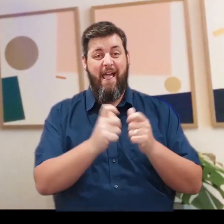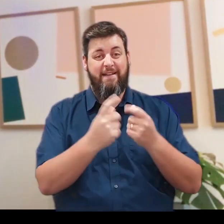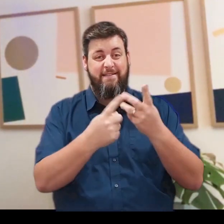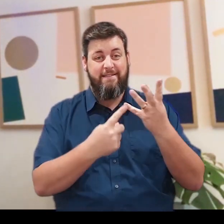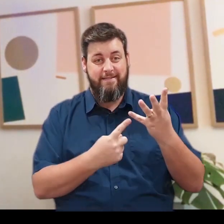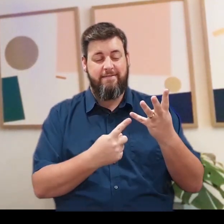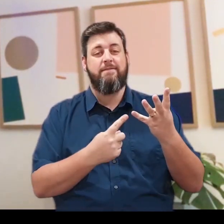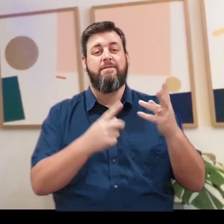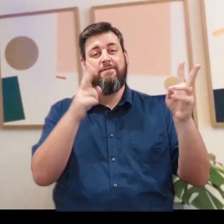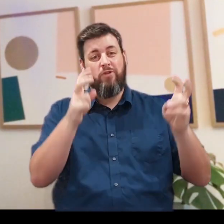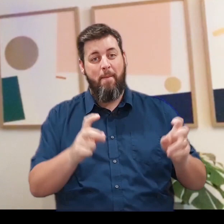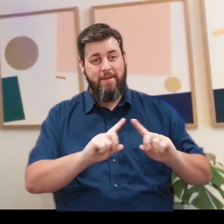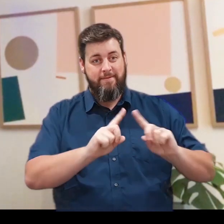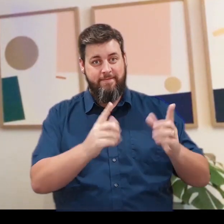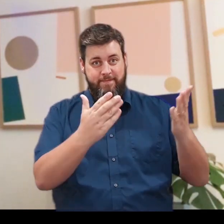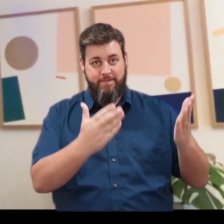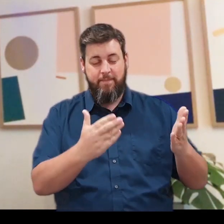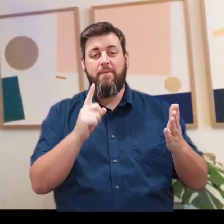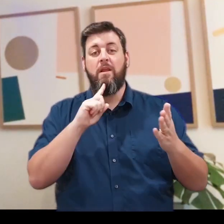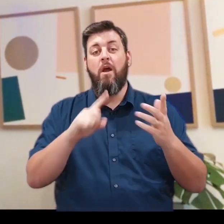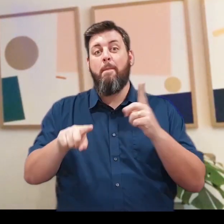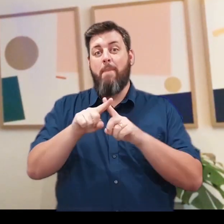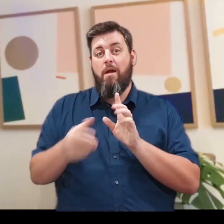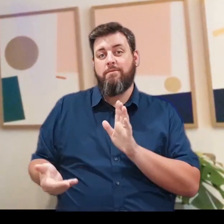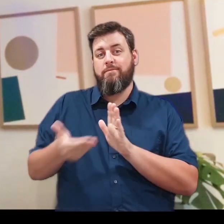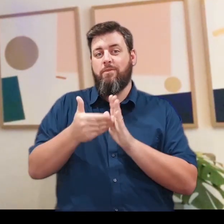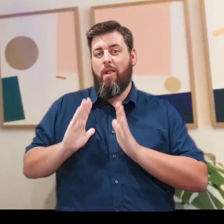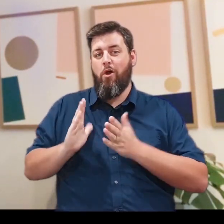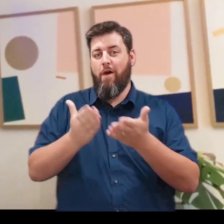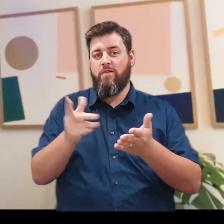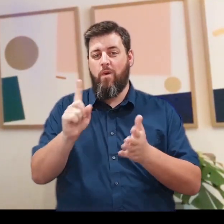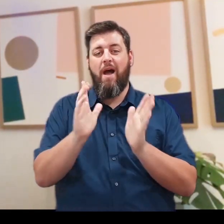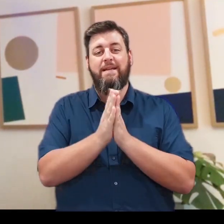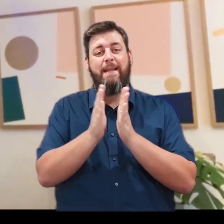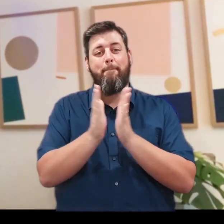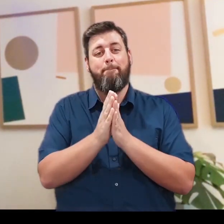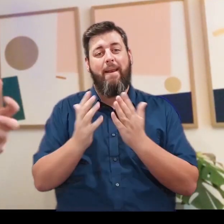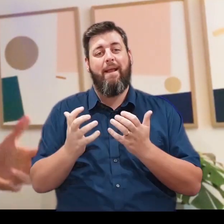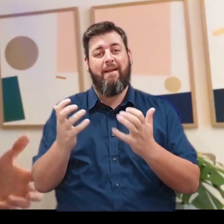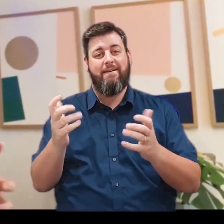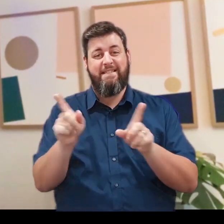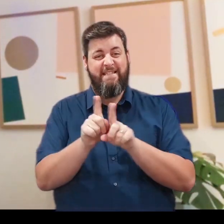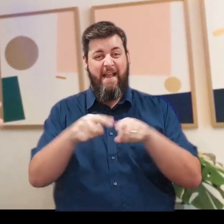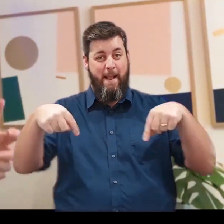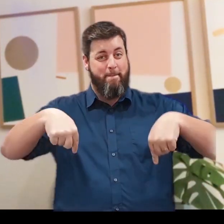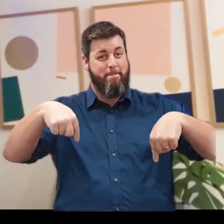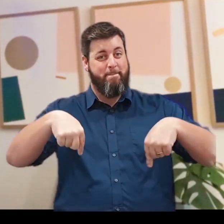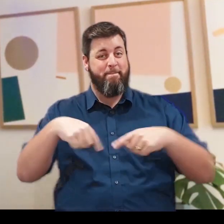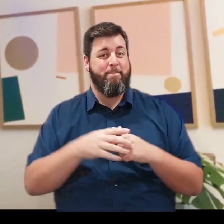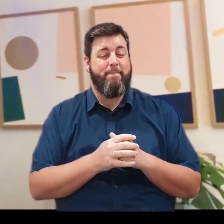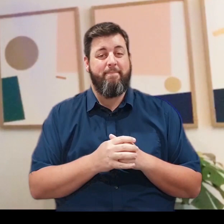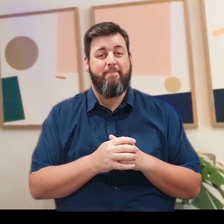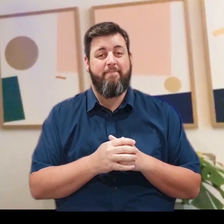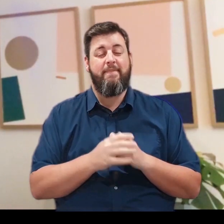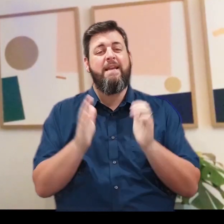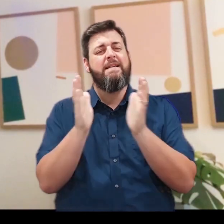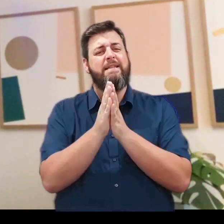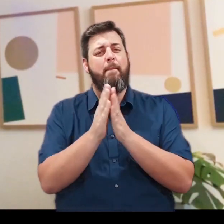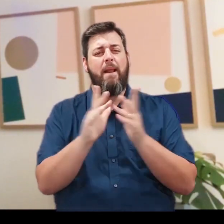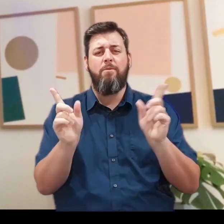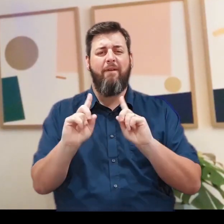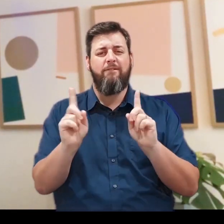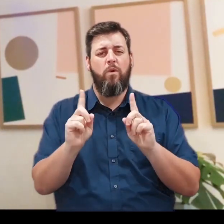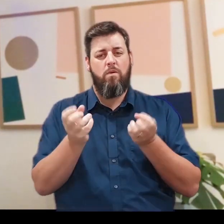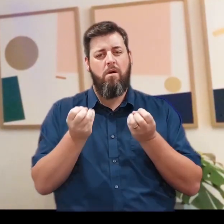also going to bring you regular assemblies like this one. The assemblies are an opportunity to think about some wider things that might be affecting